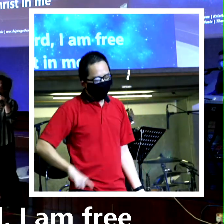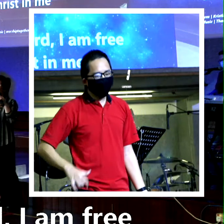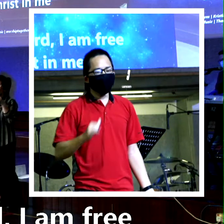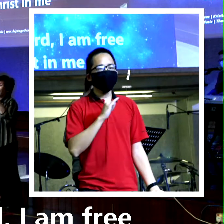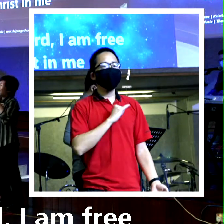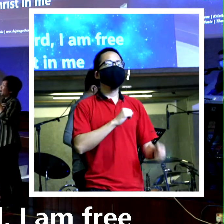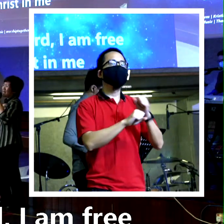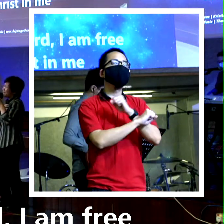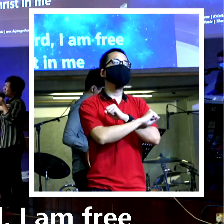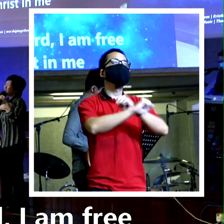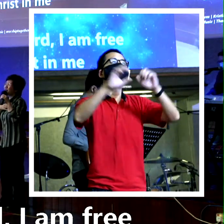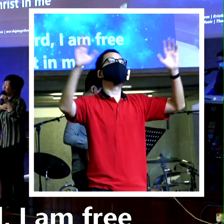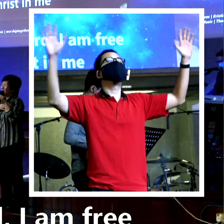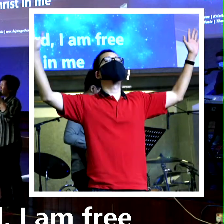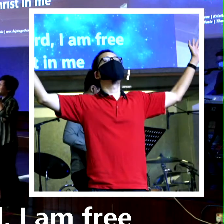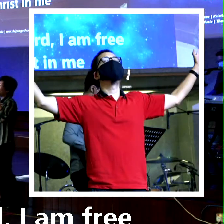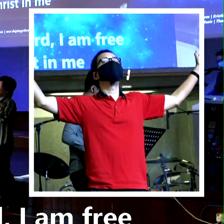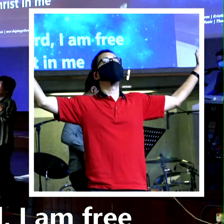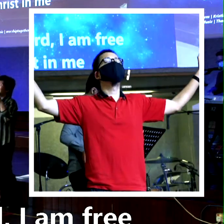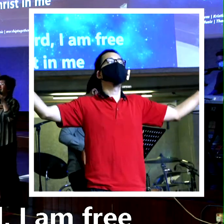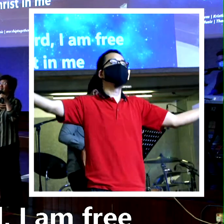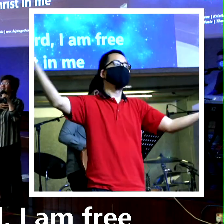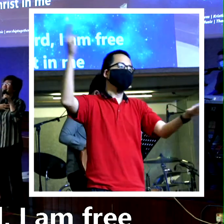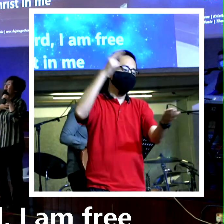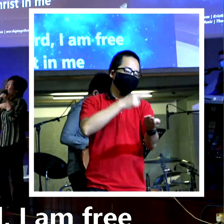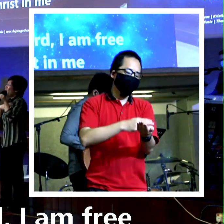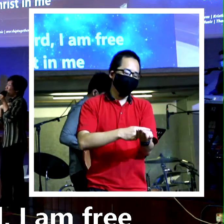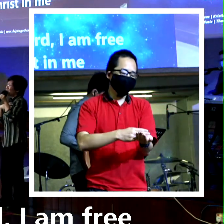are. Lord, I am free.